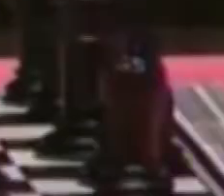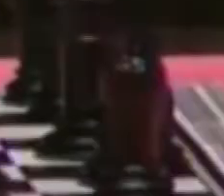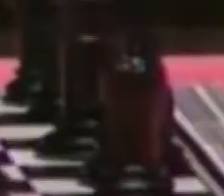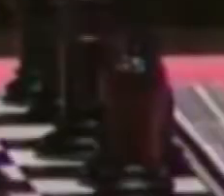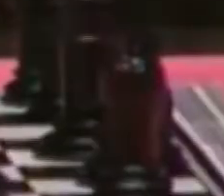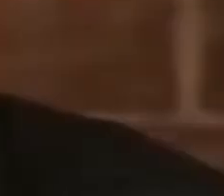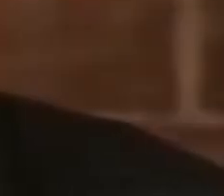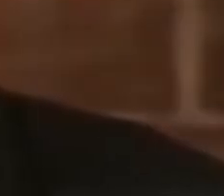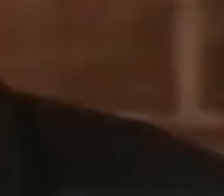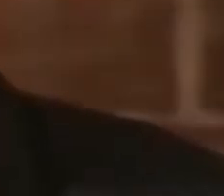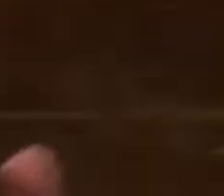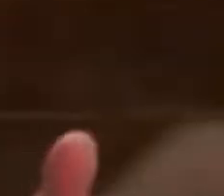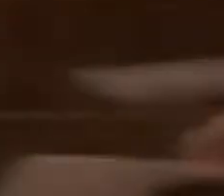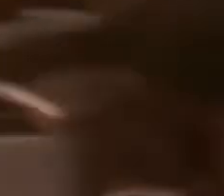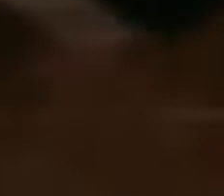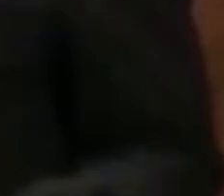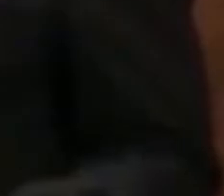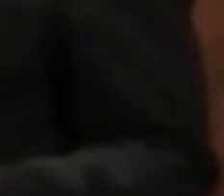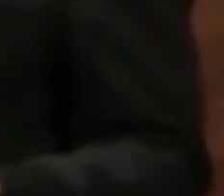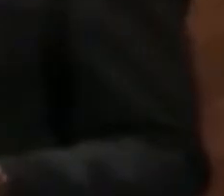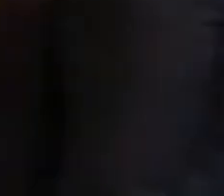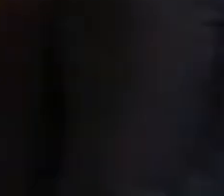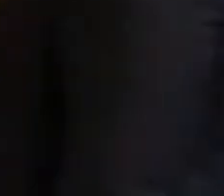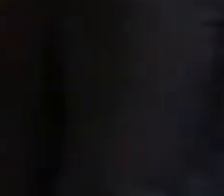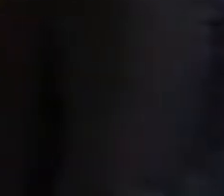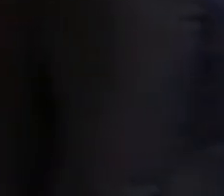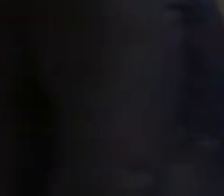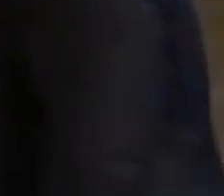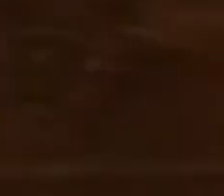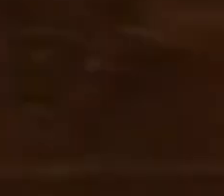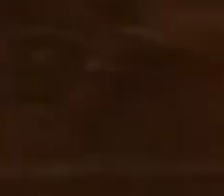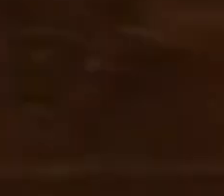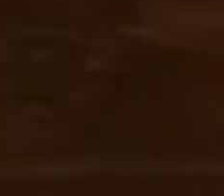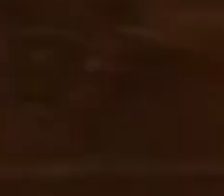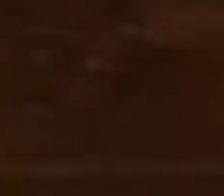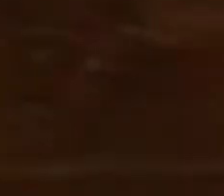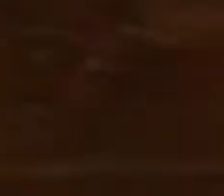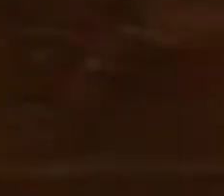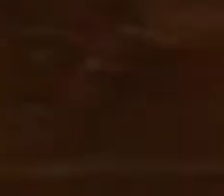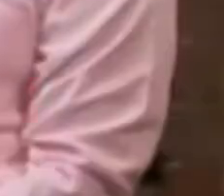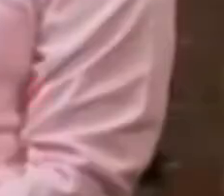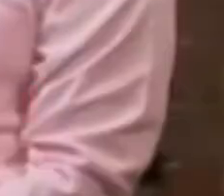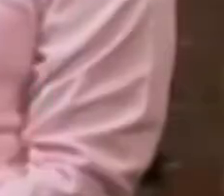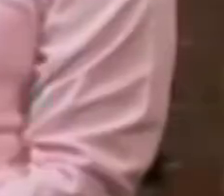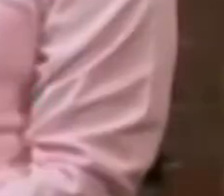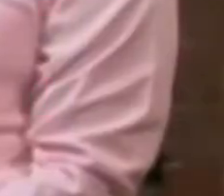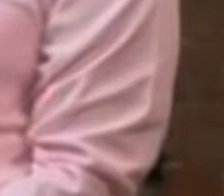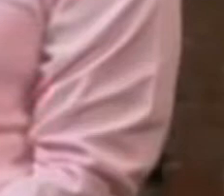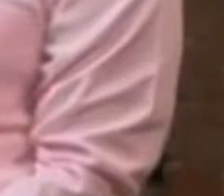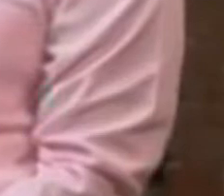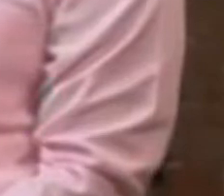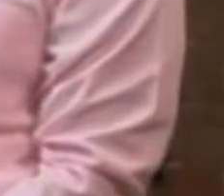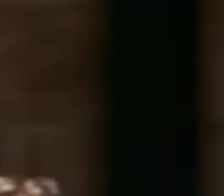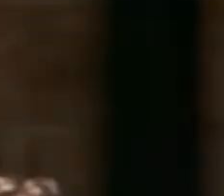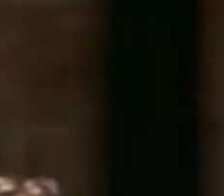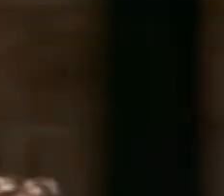Miss the business reality show that the nation is talking about. I feel that the valuation you have given puts you at a disadvantage. Is